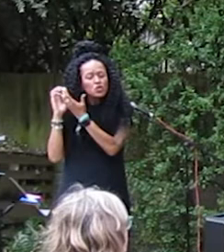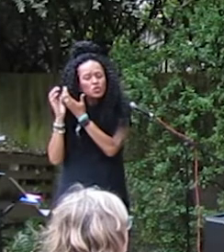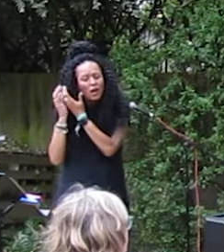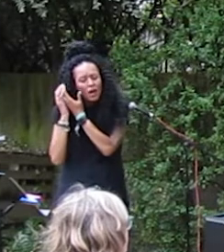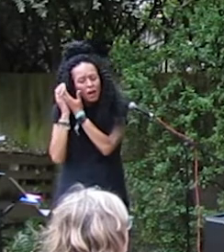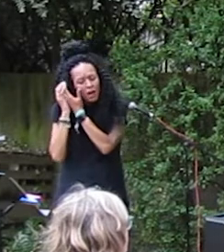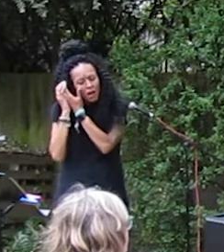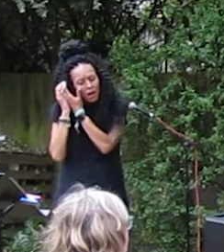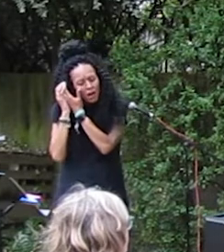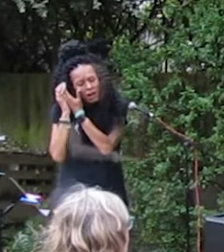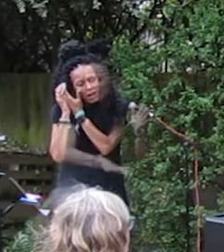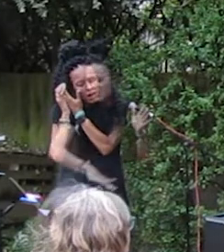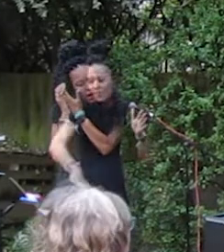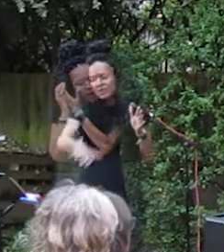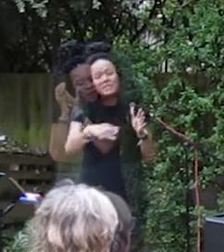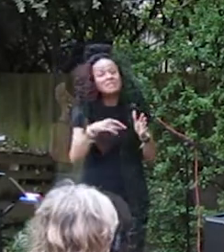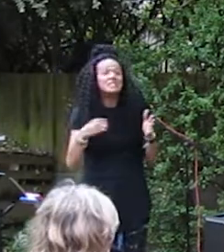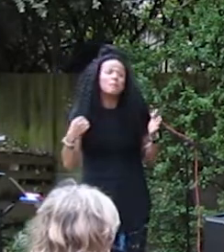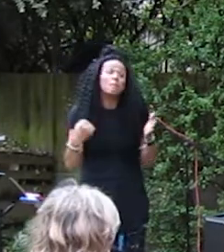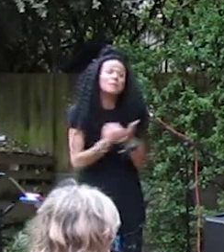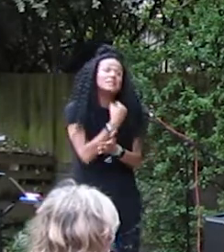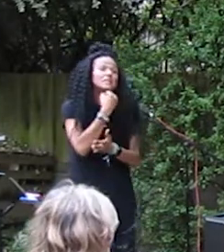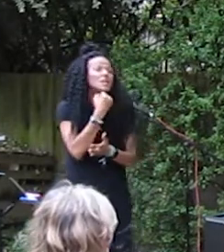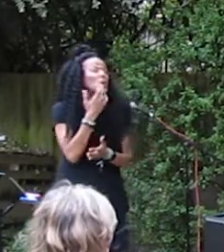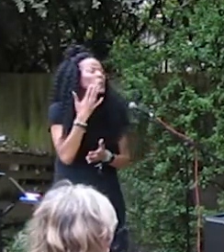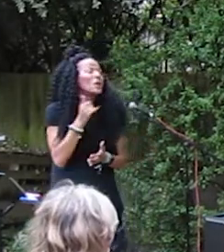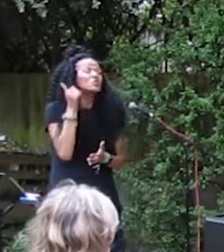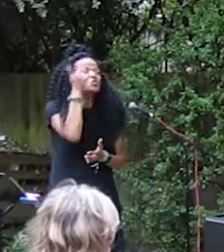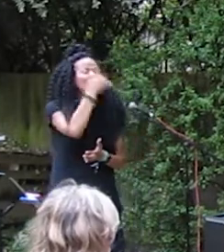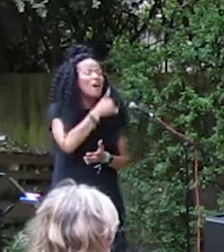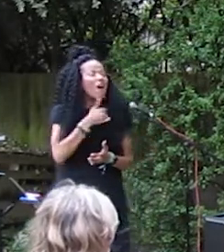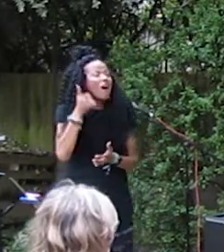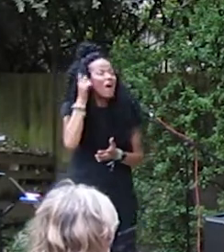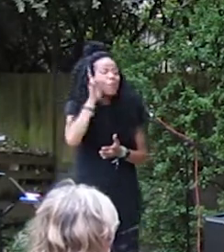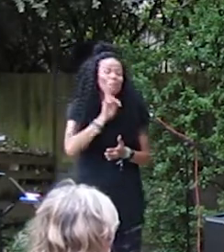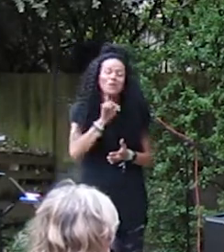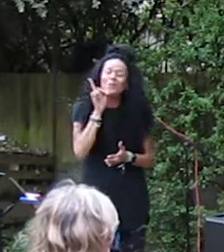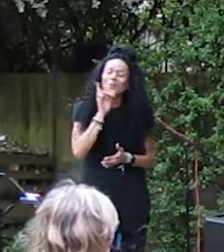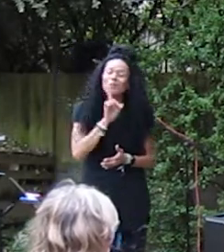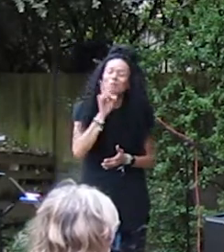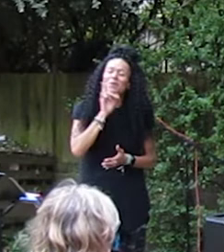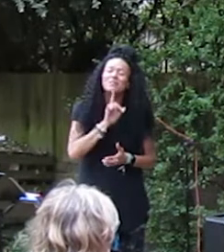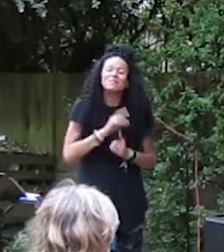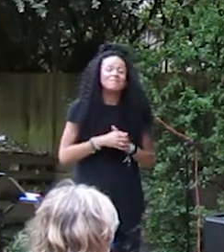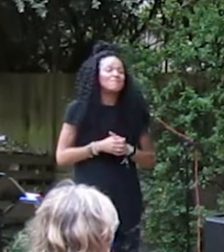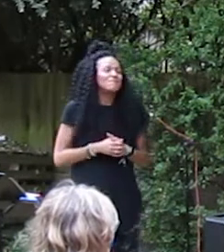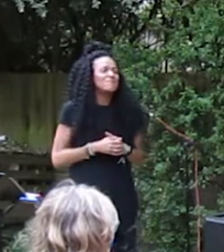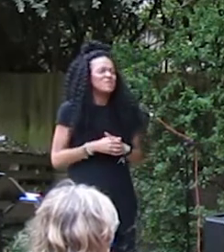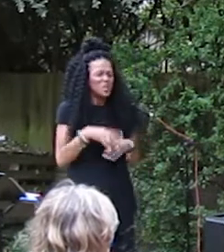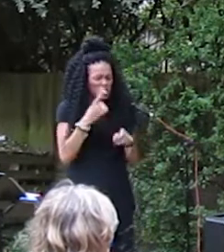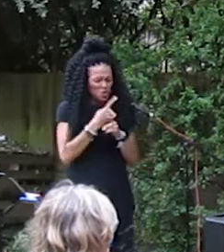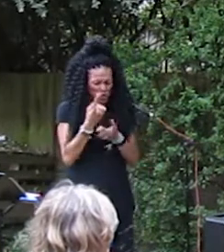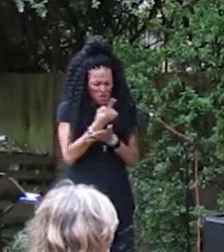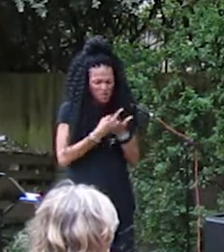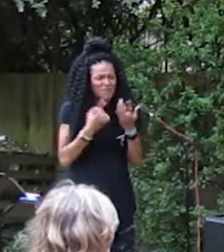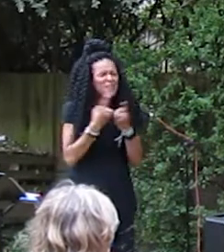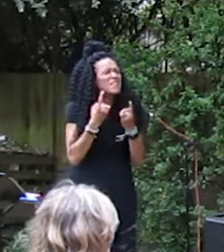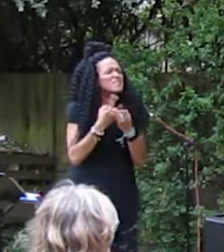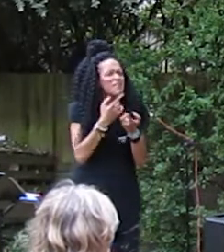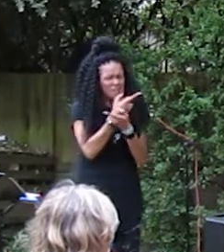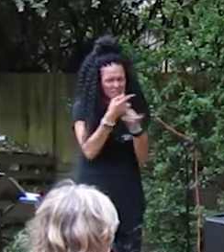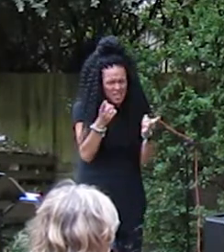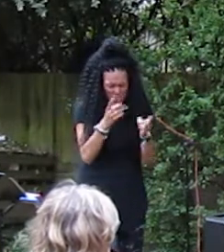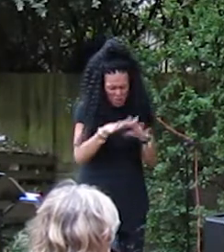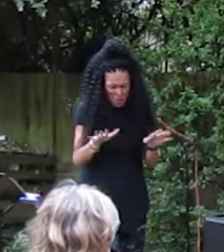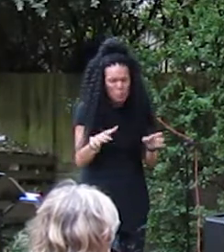mellow share. Tis a pity when charming women talk of